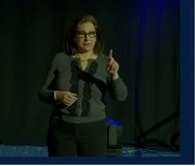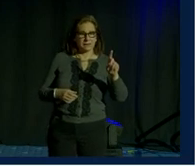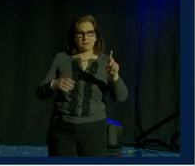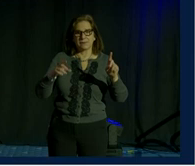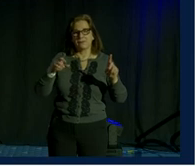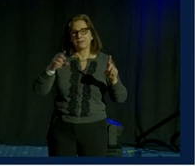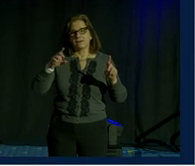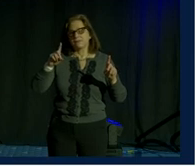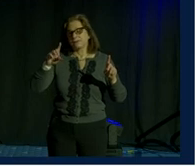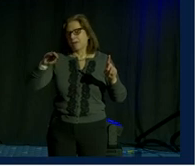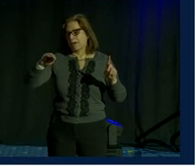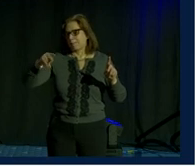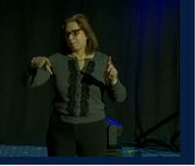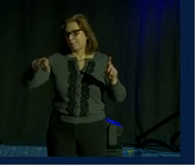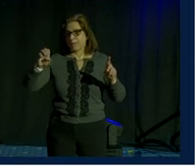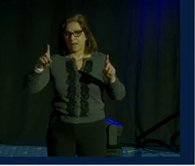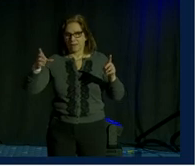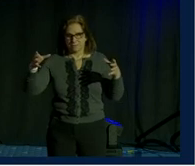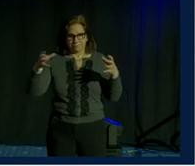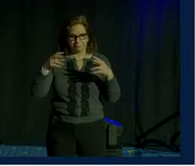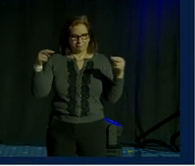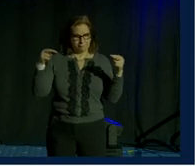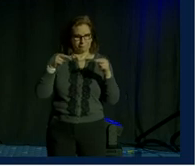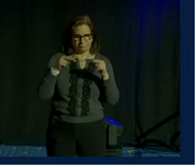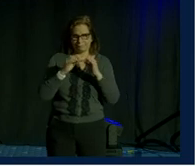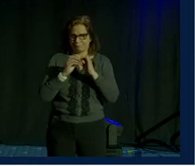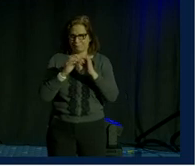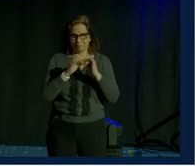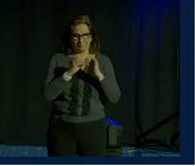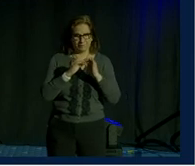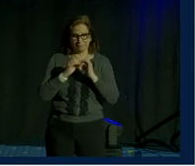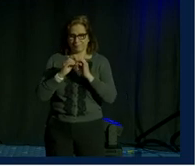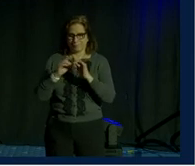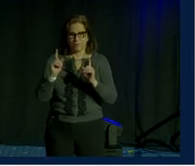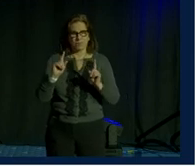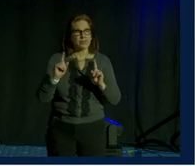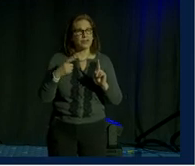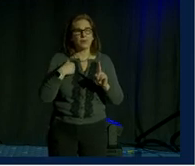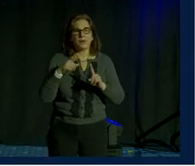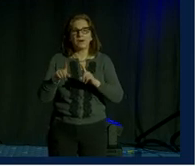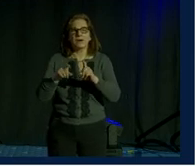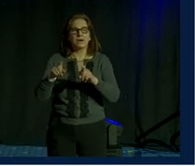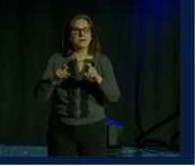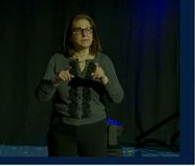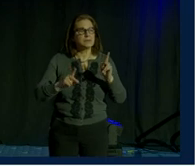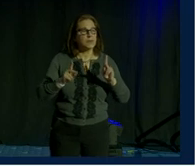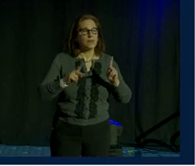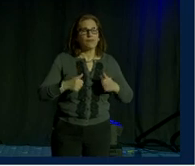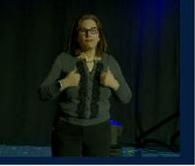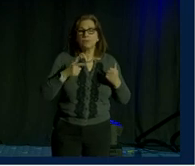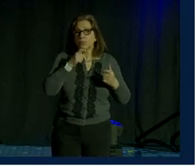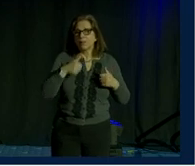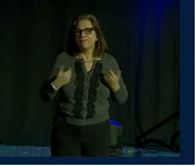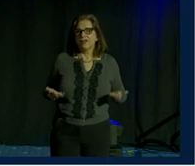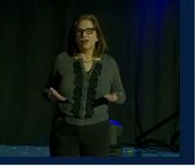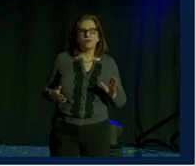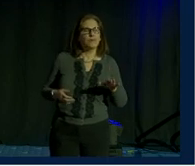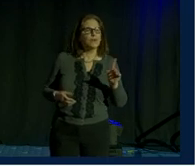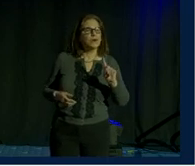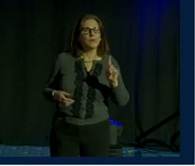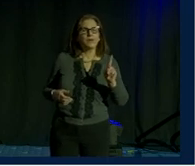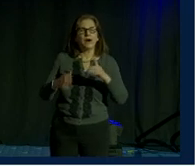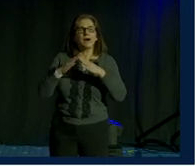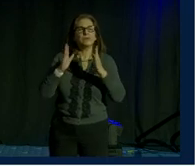our affordable housing is. We engaged residents across the city asking about our goals. As you can see here, we had a